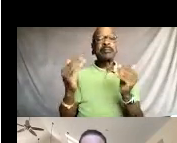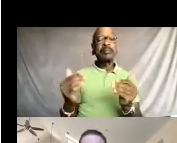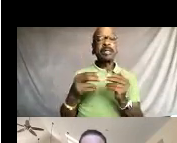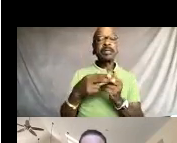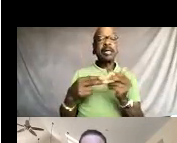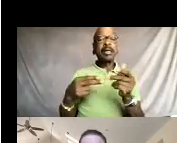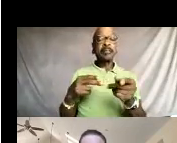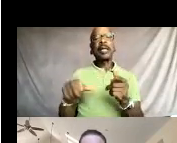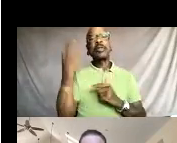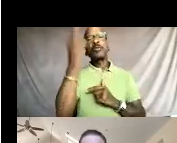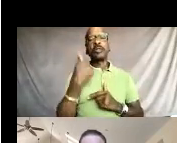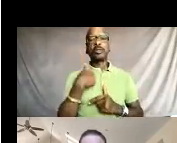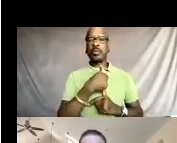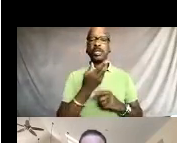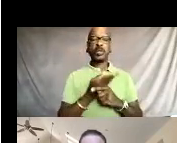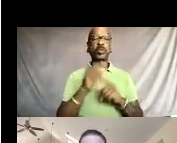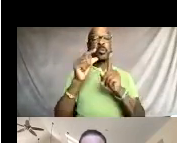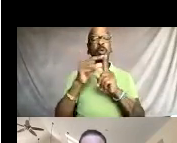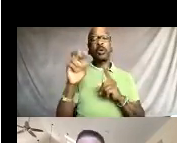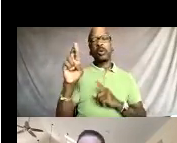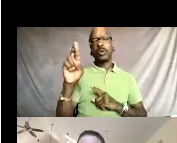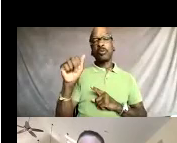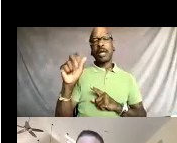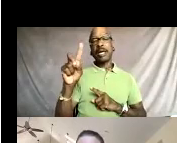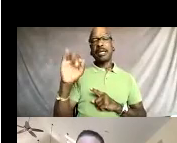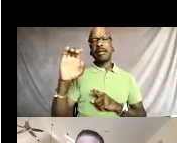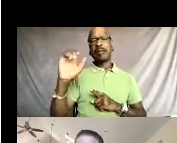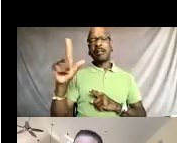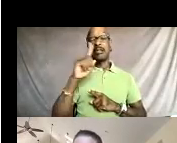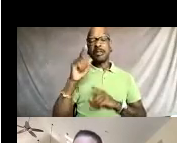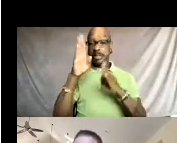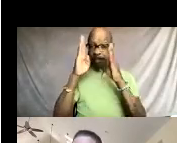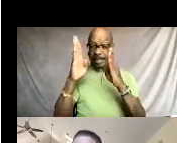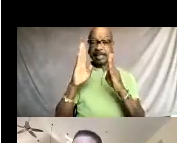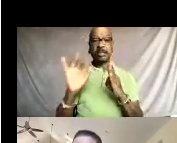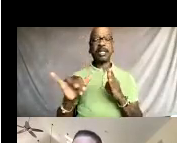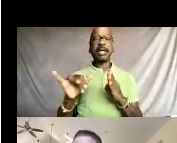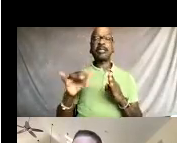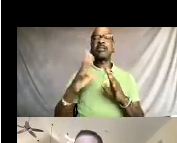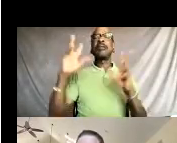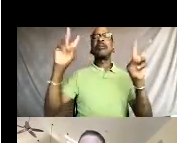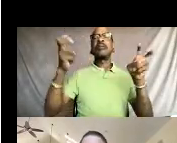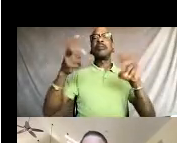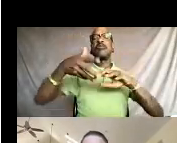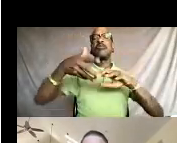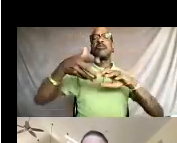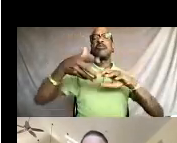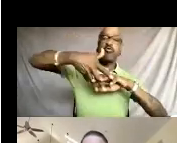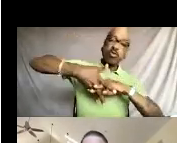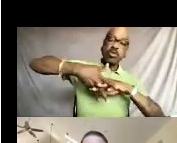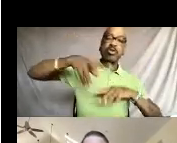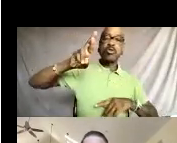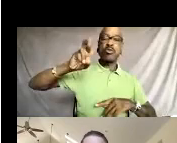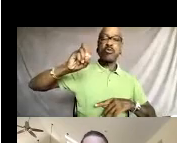Another reason we use radical in our wording is to pay attention to the root relationship to land. And these aren't always